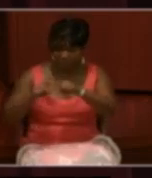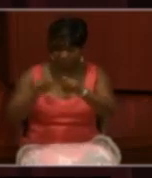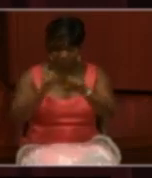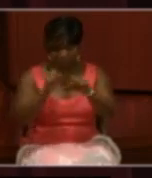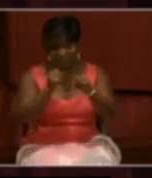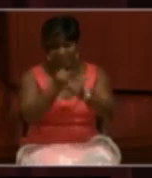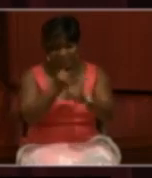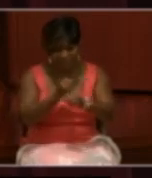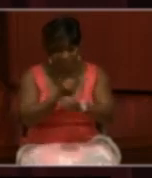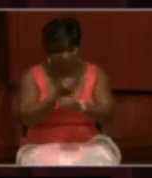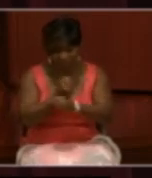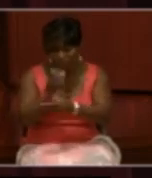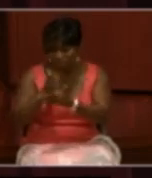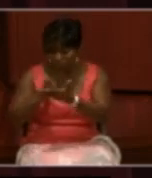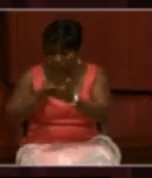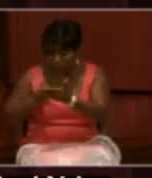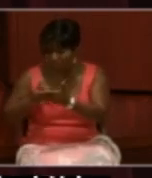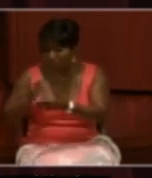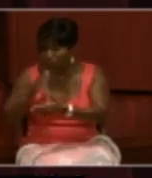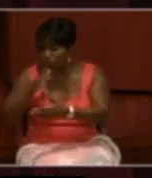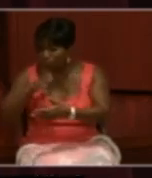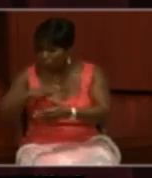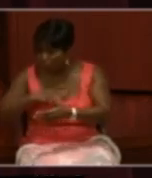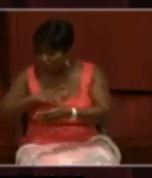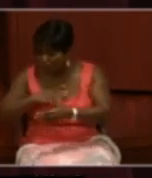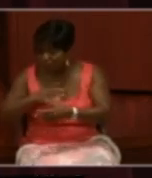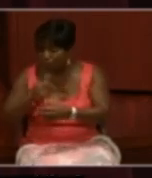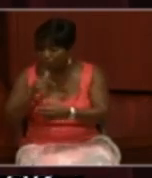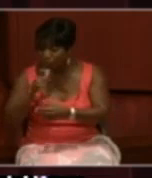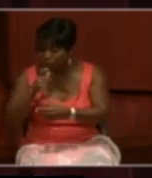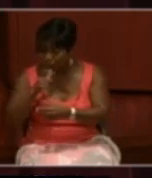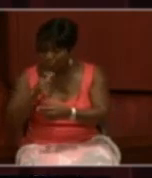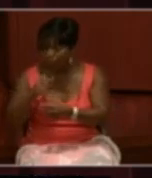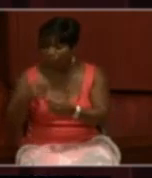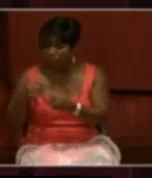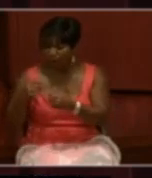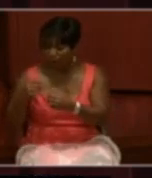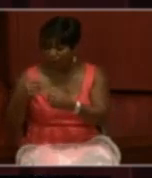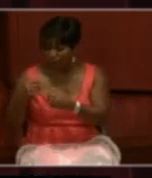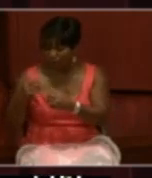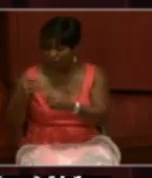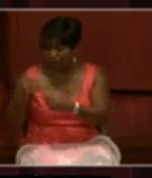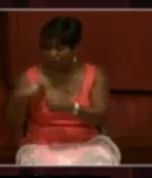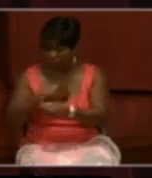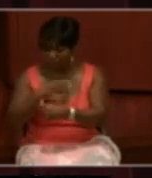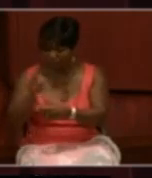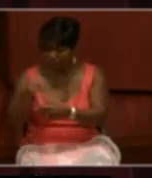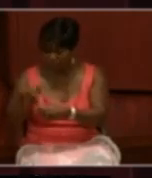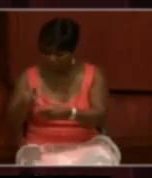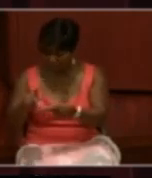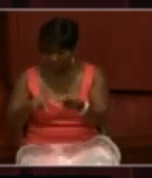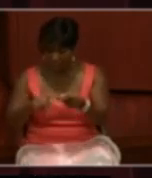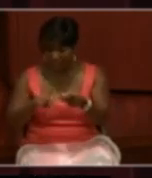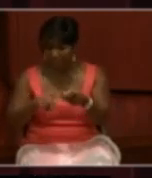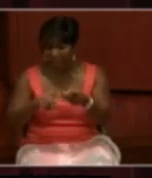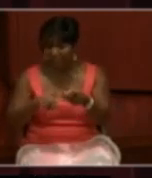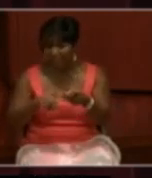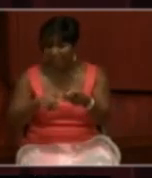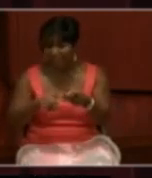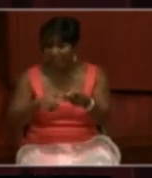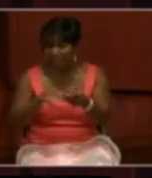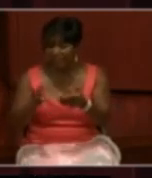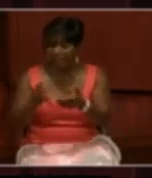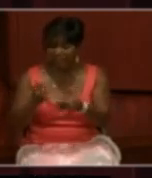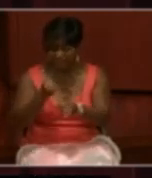proportion of those that were women, you know, the proportion of accounts that were representative of, you know,